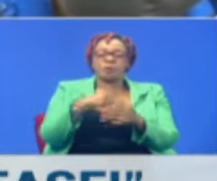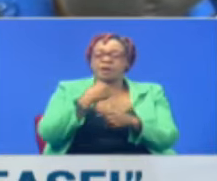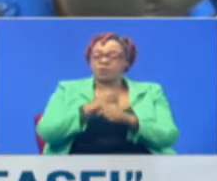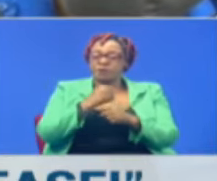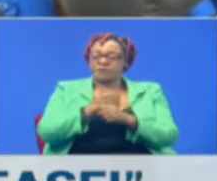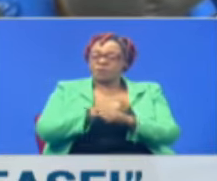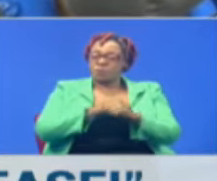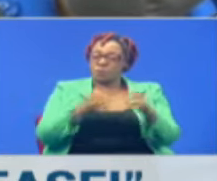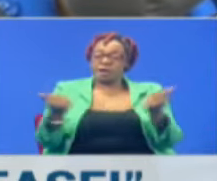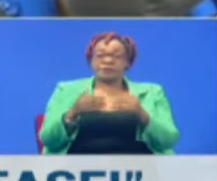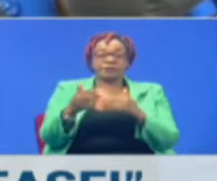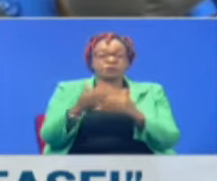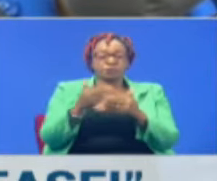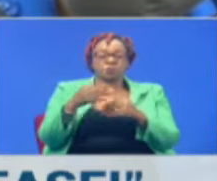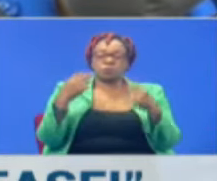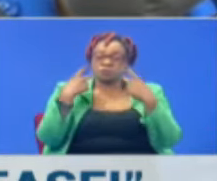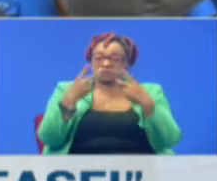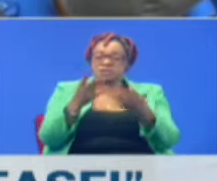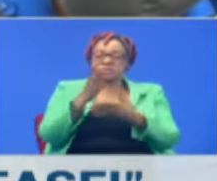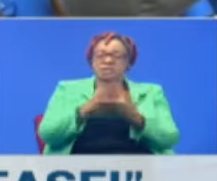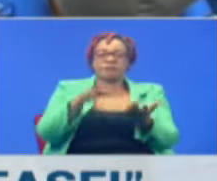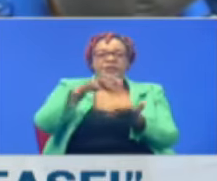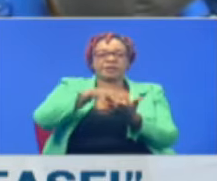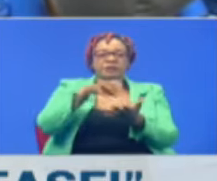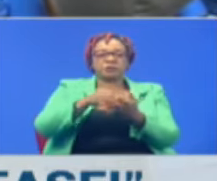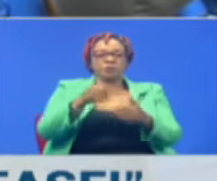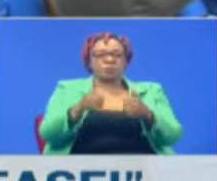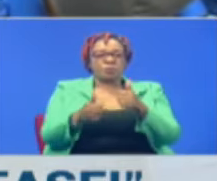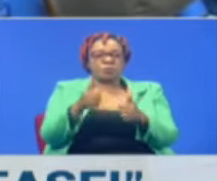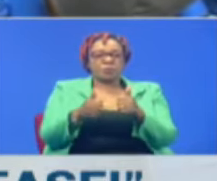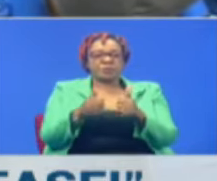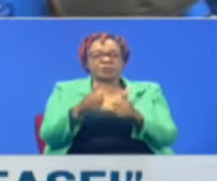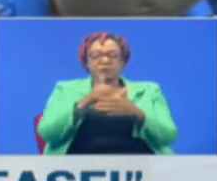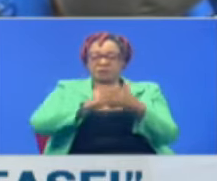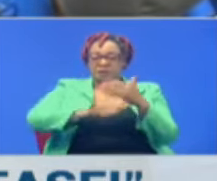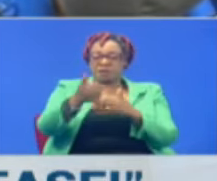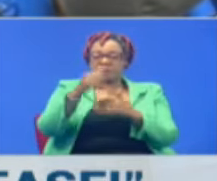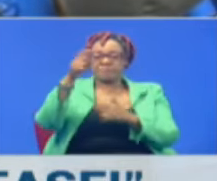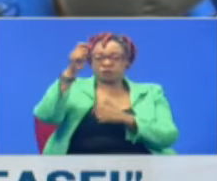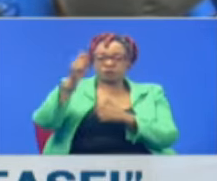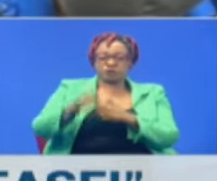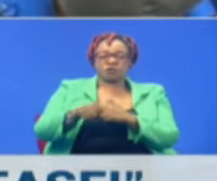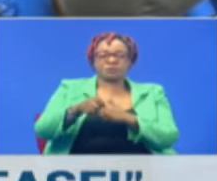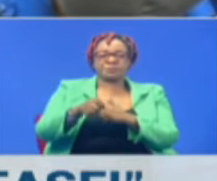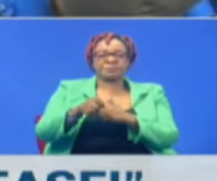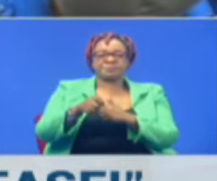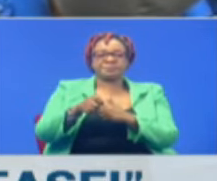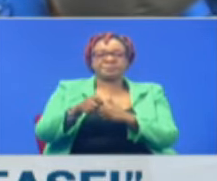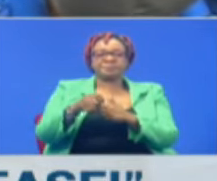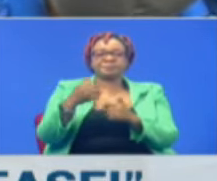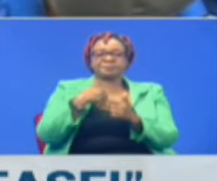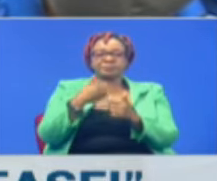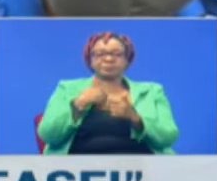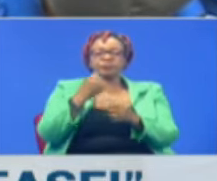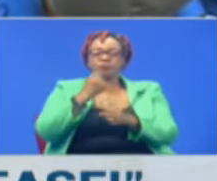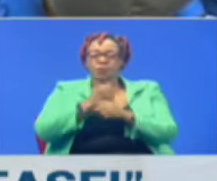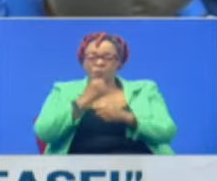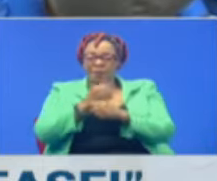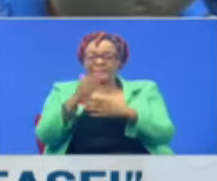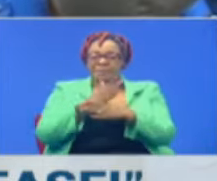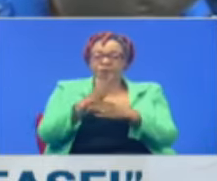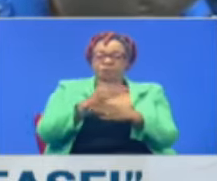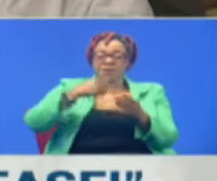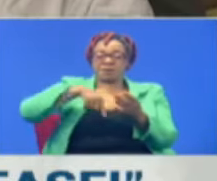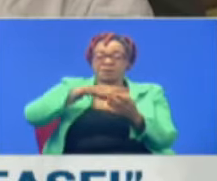Very soon we are going to see even some of the cases which are still under prosecution. We are going to see the fruit of our work, both between our investigators